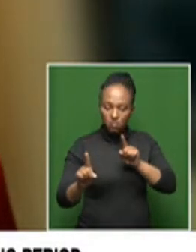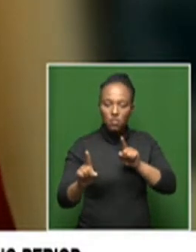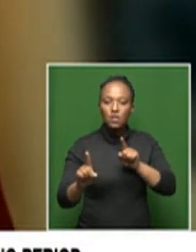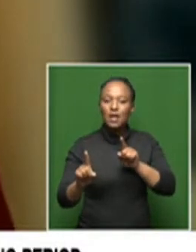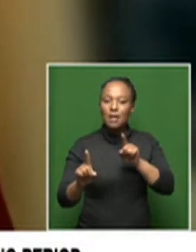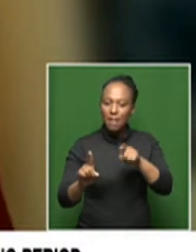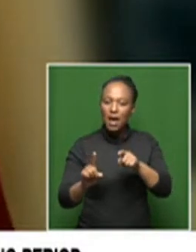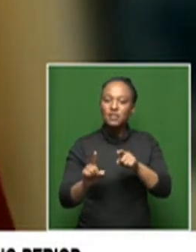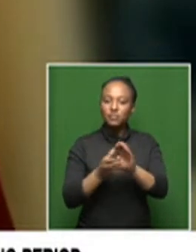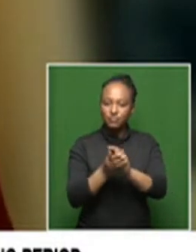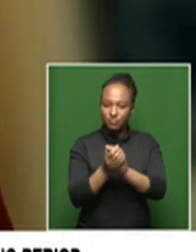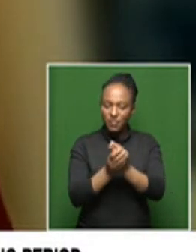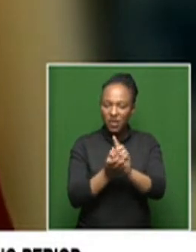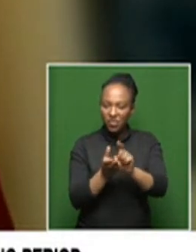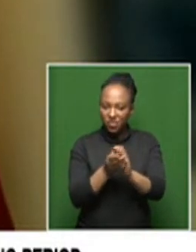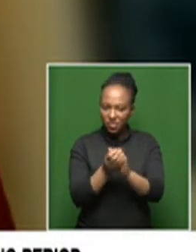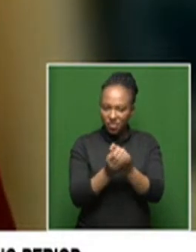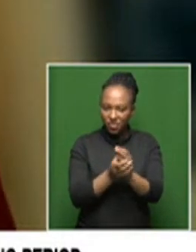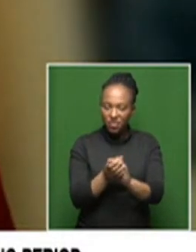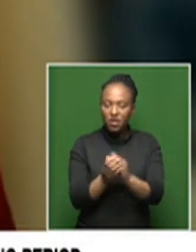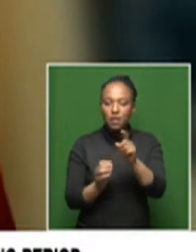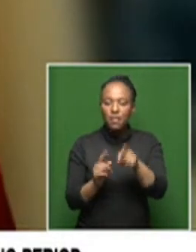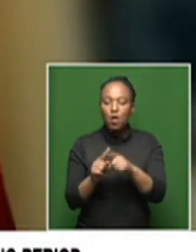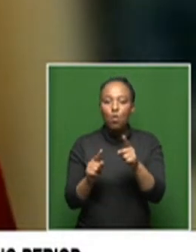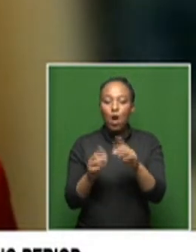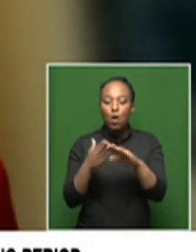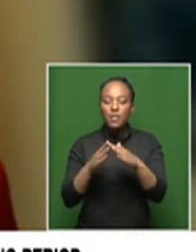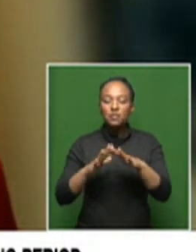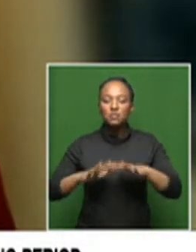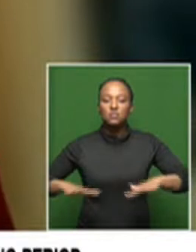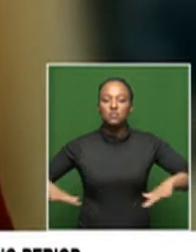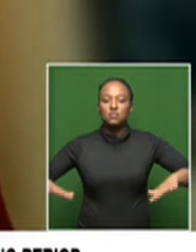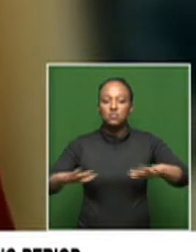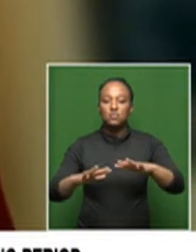lot of infections that healthcare worker gets are community acquired.